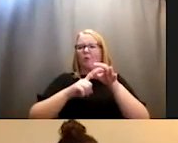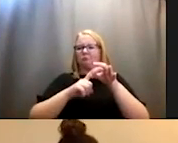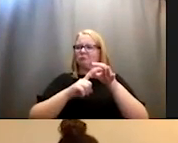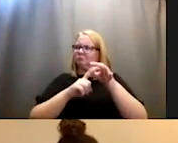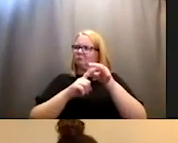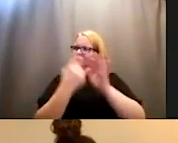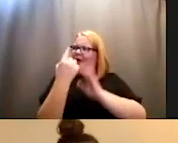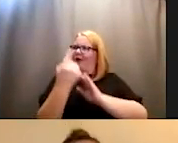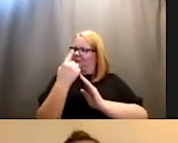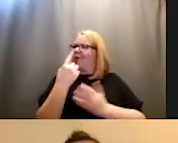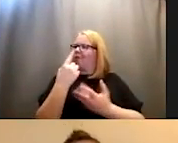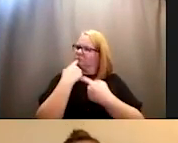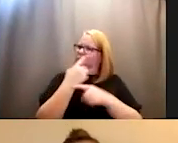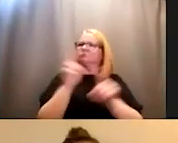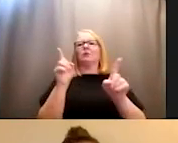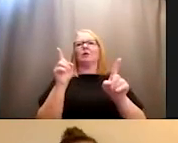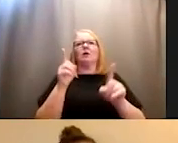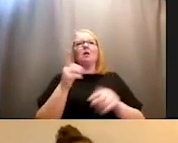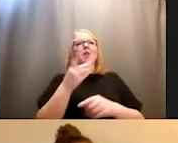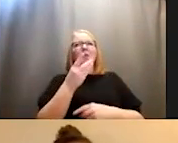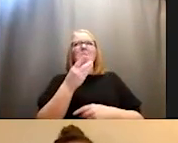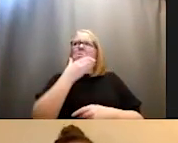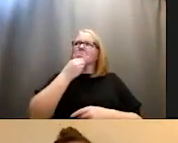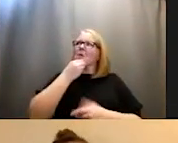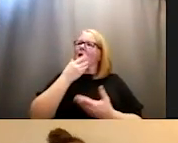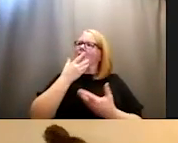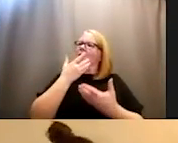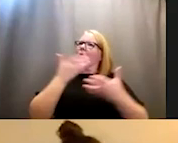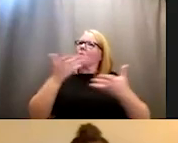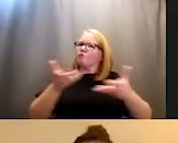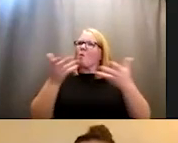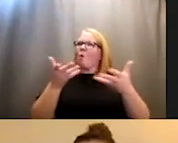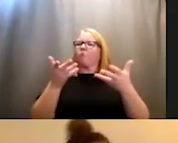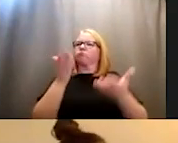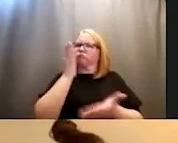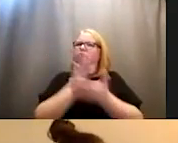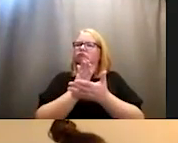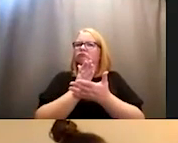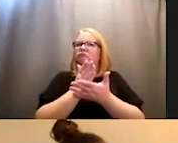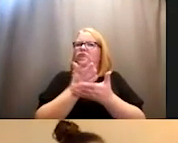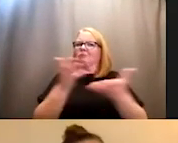brand, they feel confident enough to promote this, and in America as well.